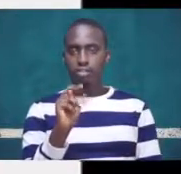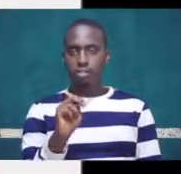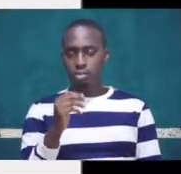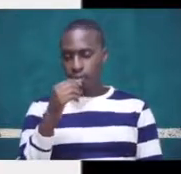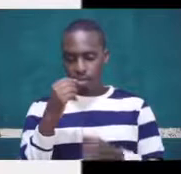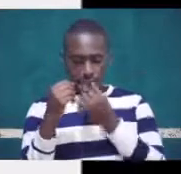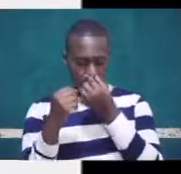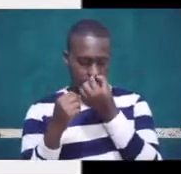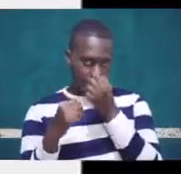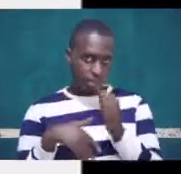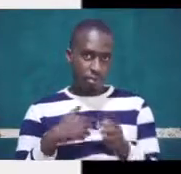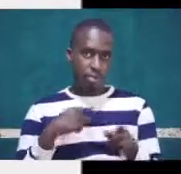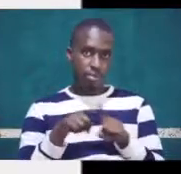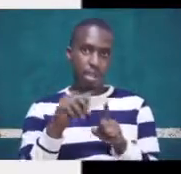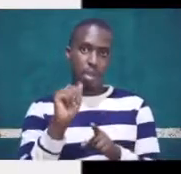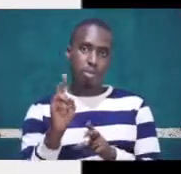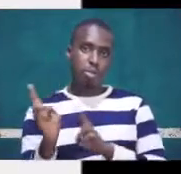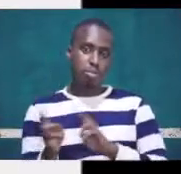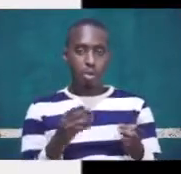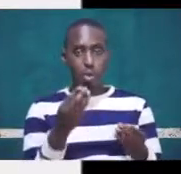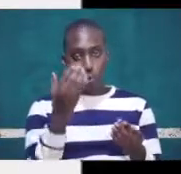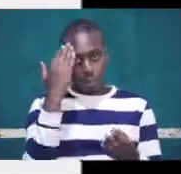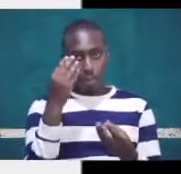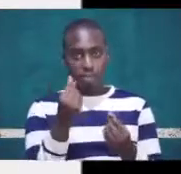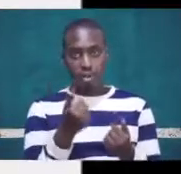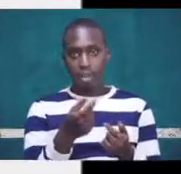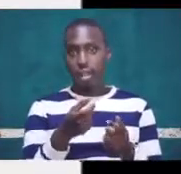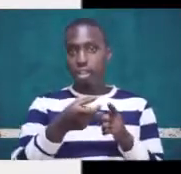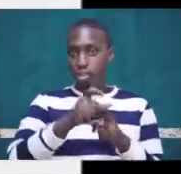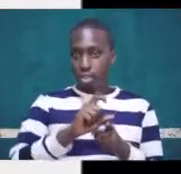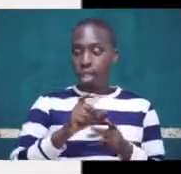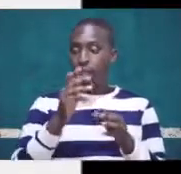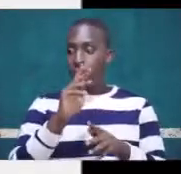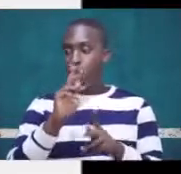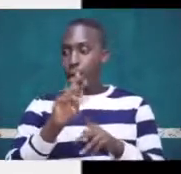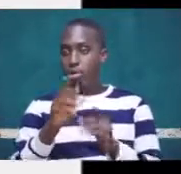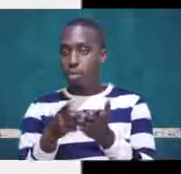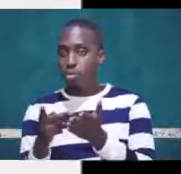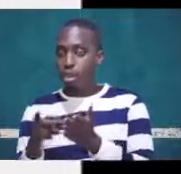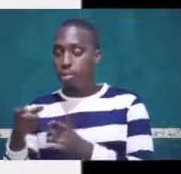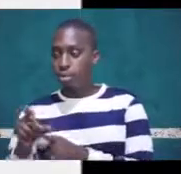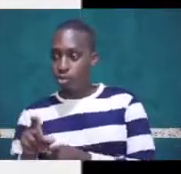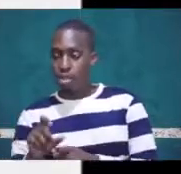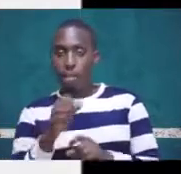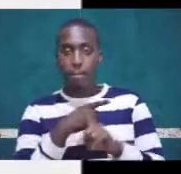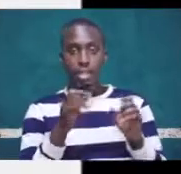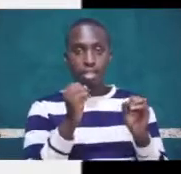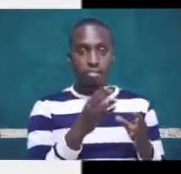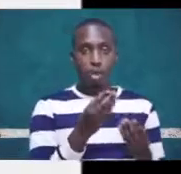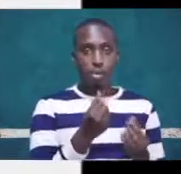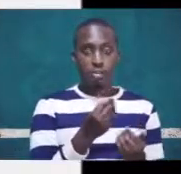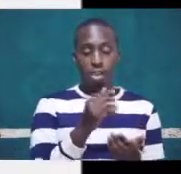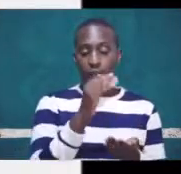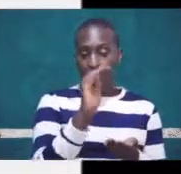Why? Prices of these goods is increasing, quantity demand is increasing. The price of these goods, when